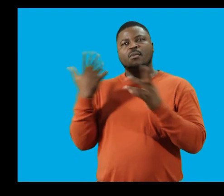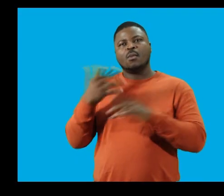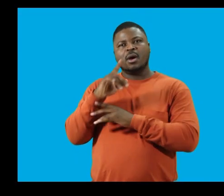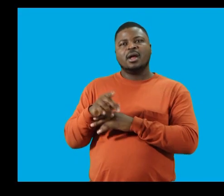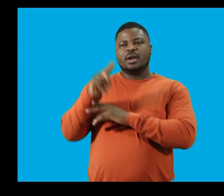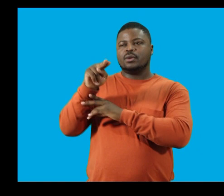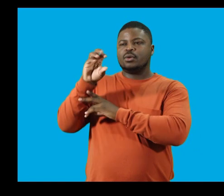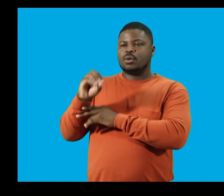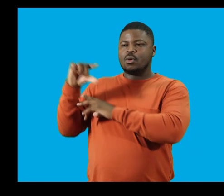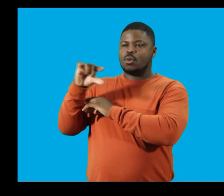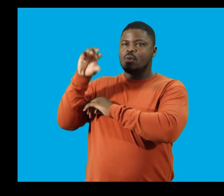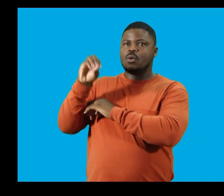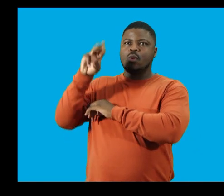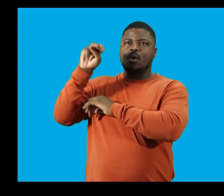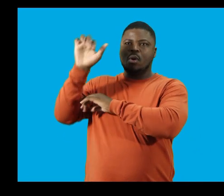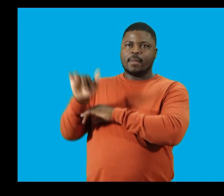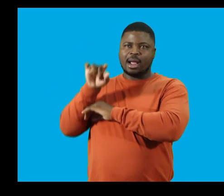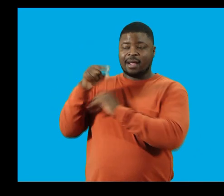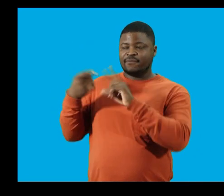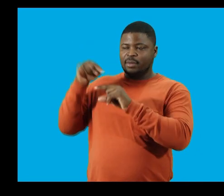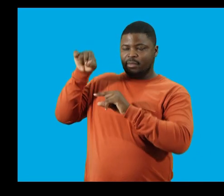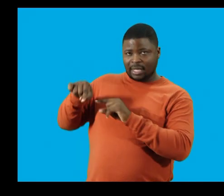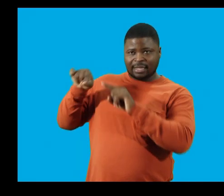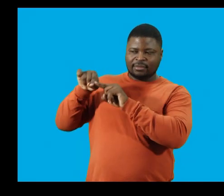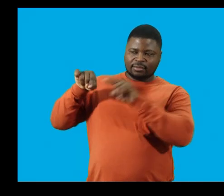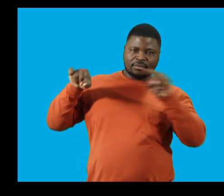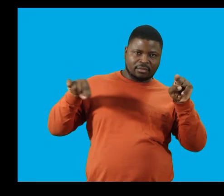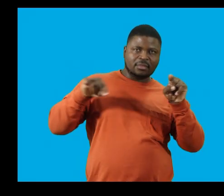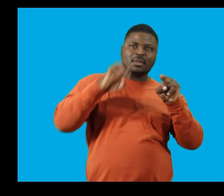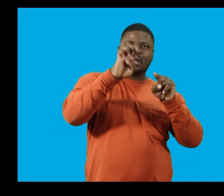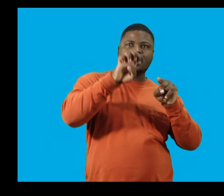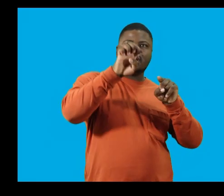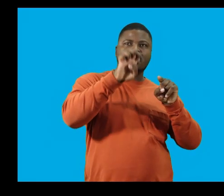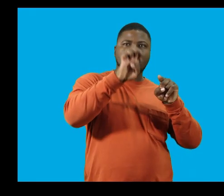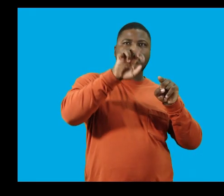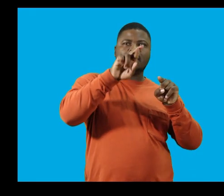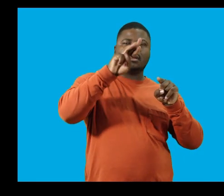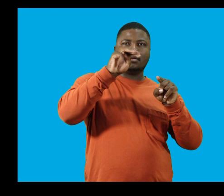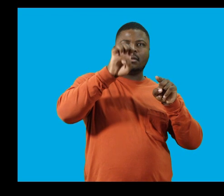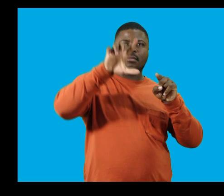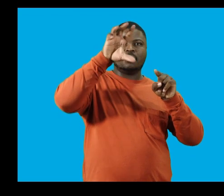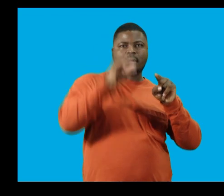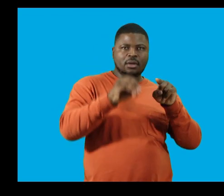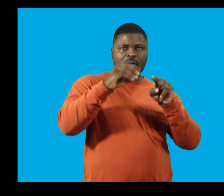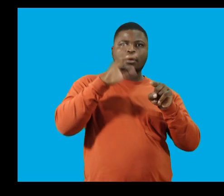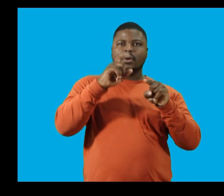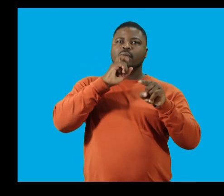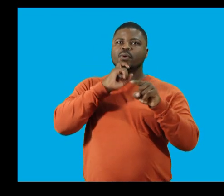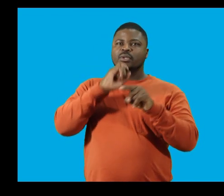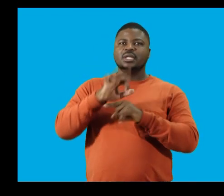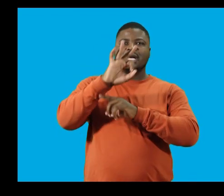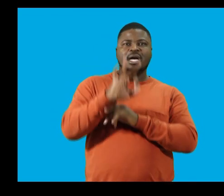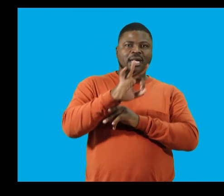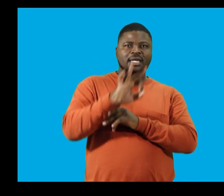from Ngoma, it's here, to Ermelo. So she will take